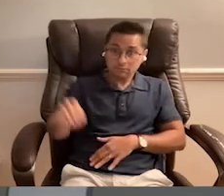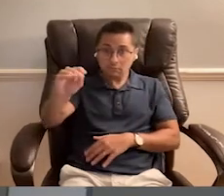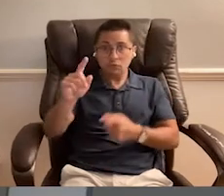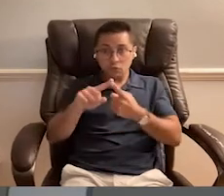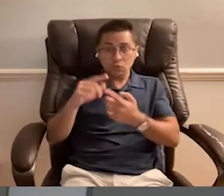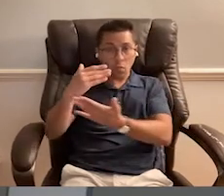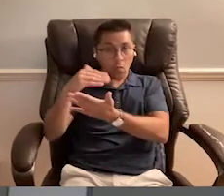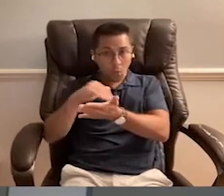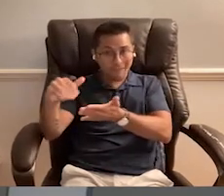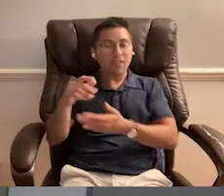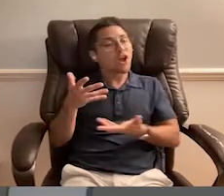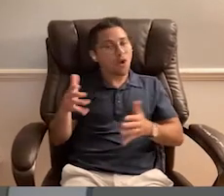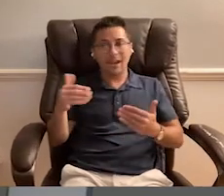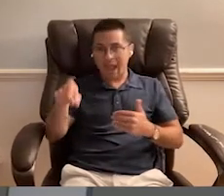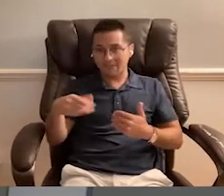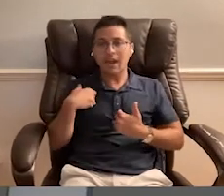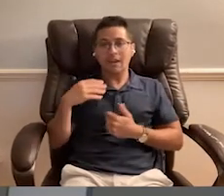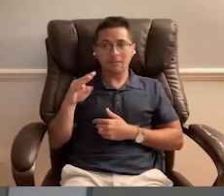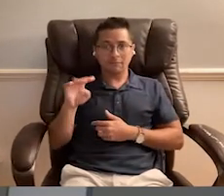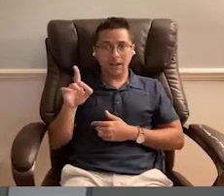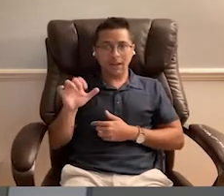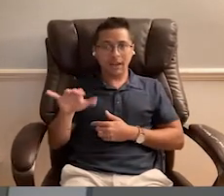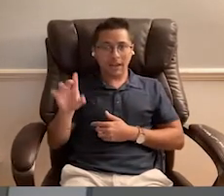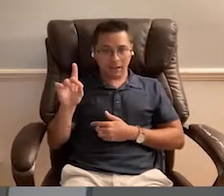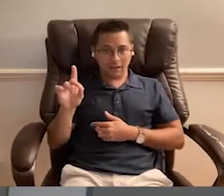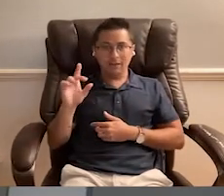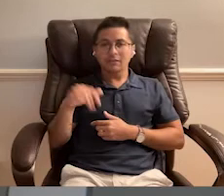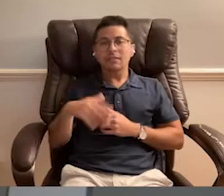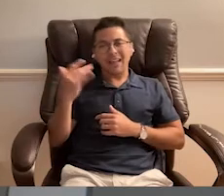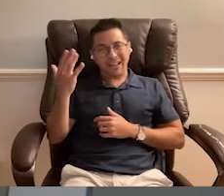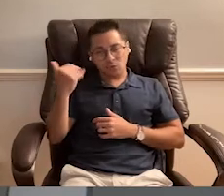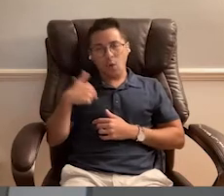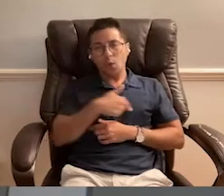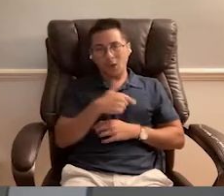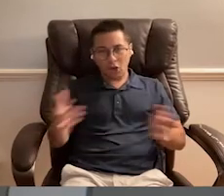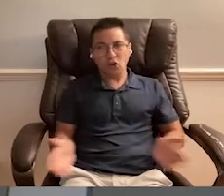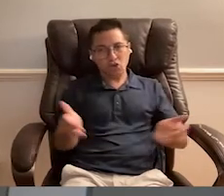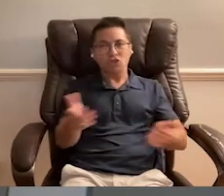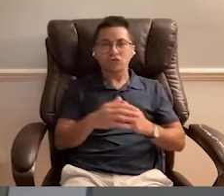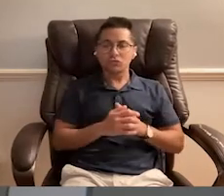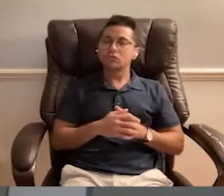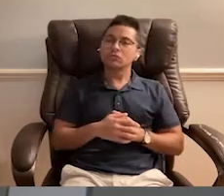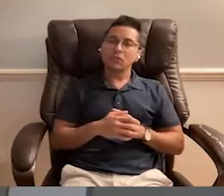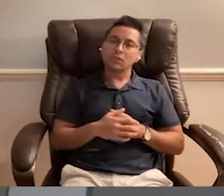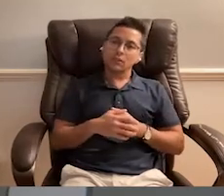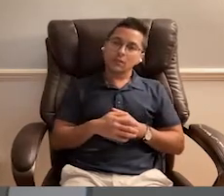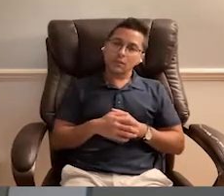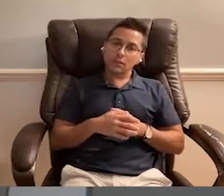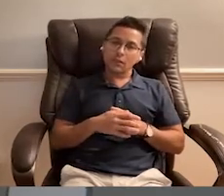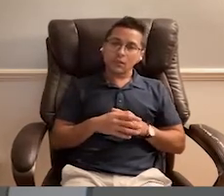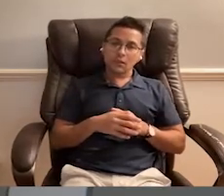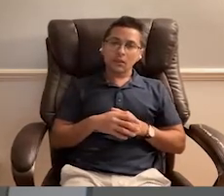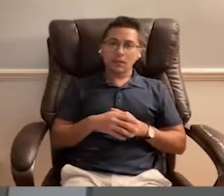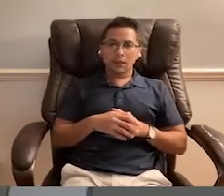them to move from the wait list to our waiver, they do have to have Medicaid. Yeah. So that's why we was encouraging. Okay, I got plenty of